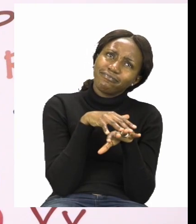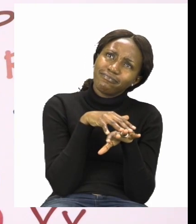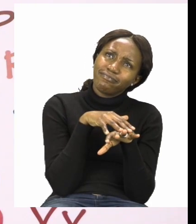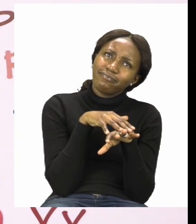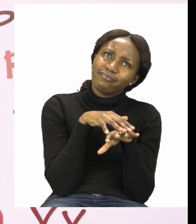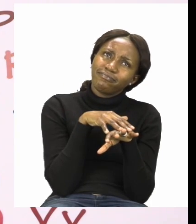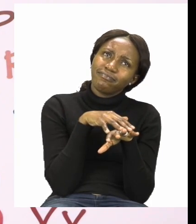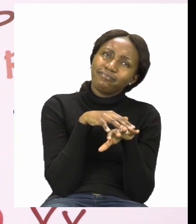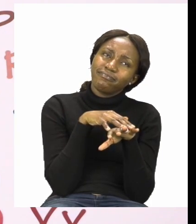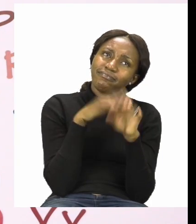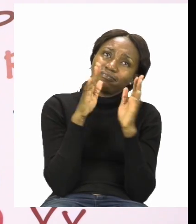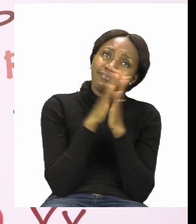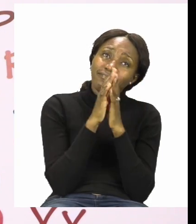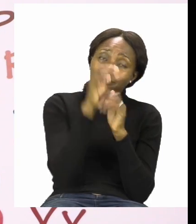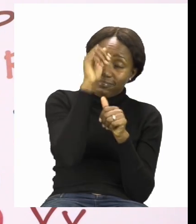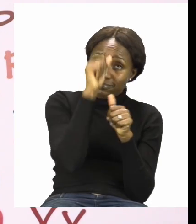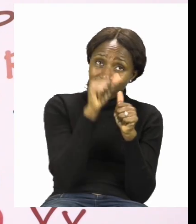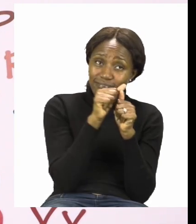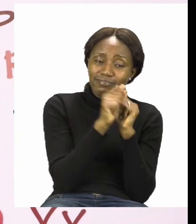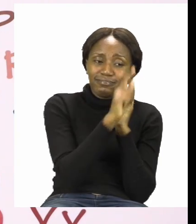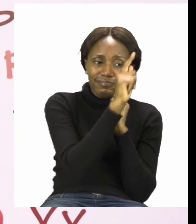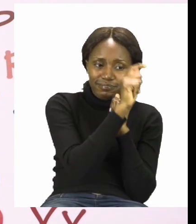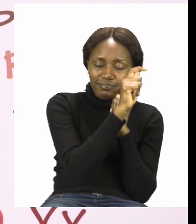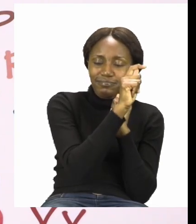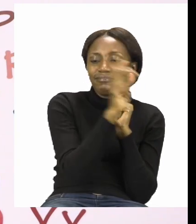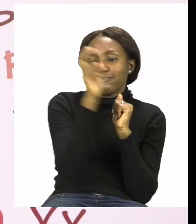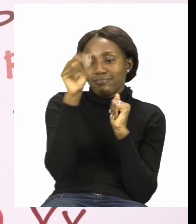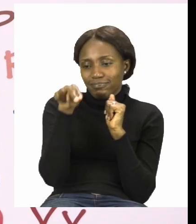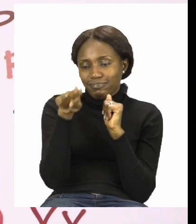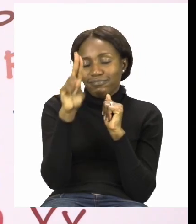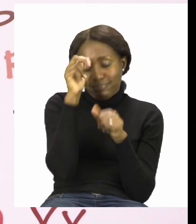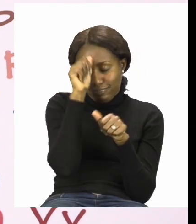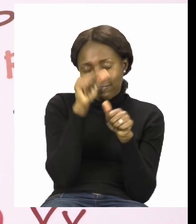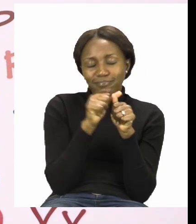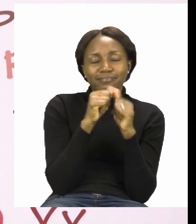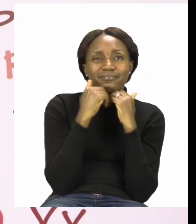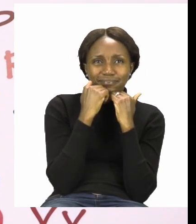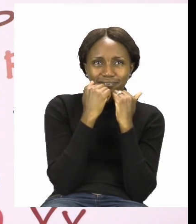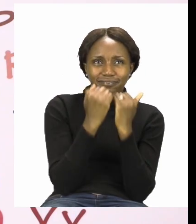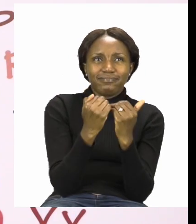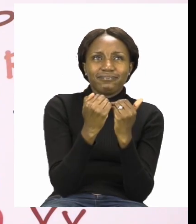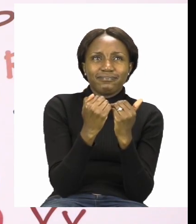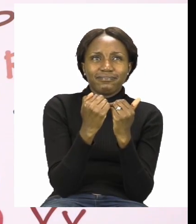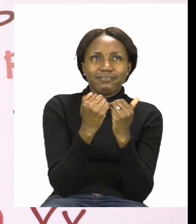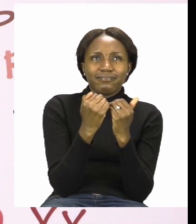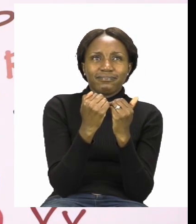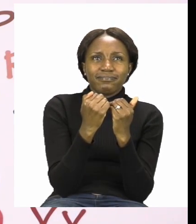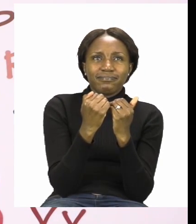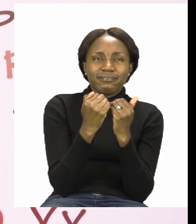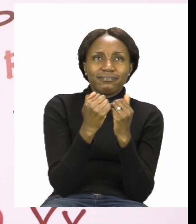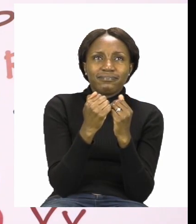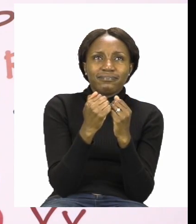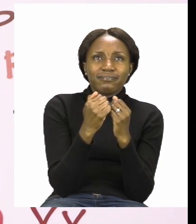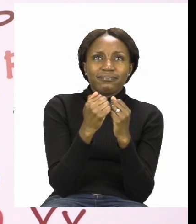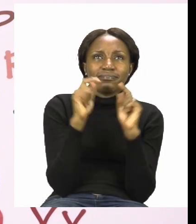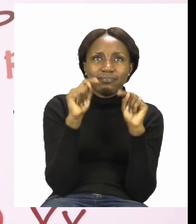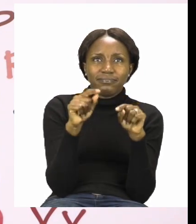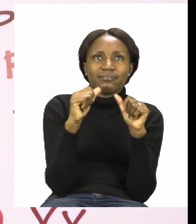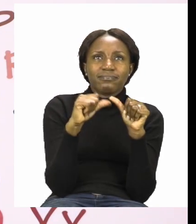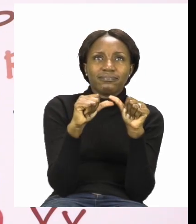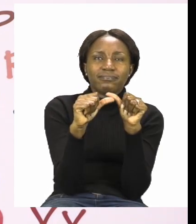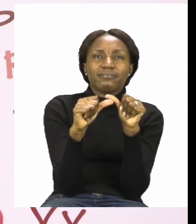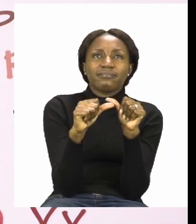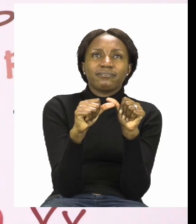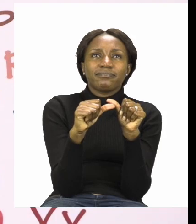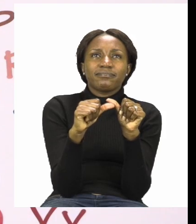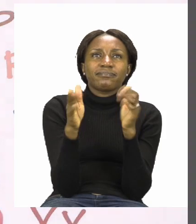Mr. Tens and his friends and Mrs. Units as well, you'll be just fine. For now, let's move on to the next